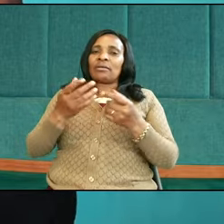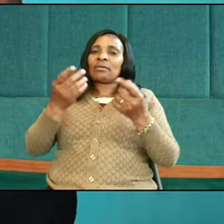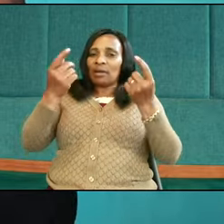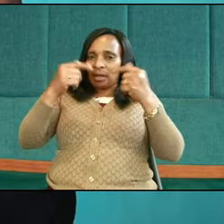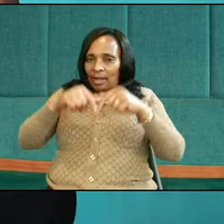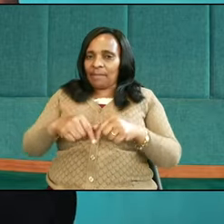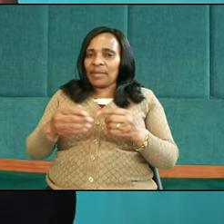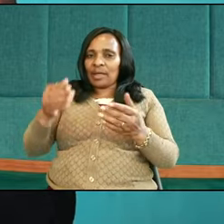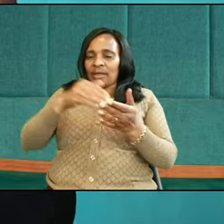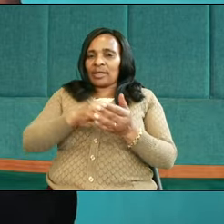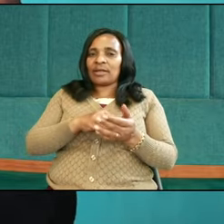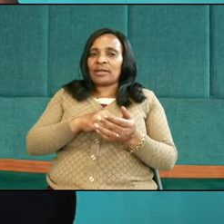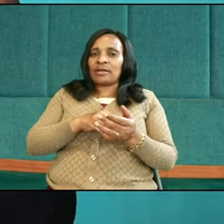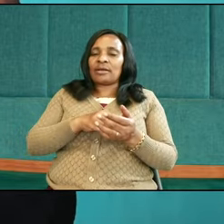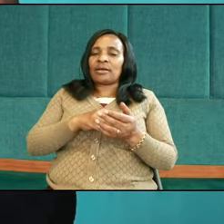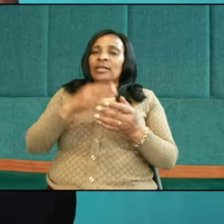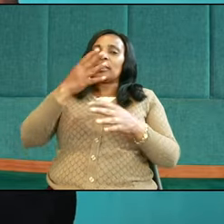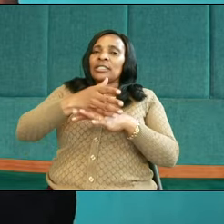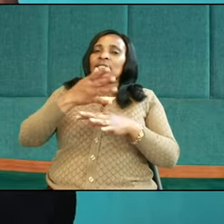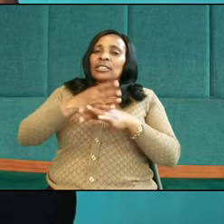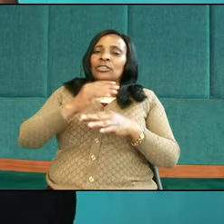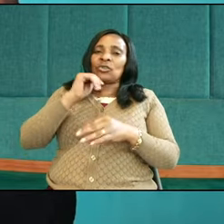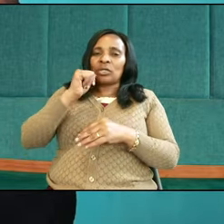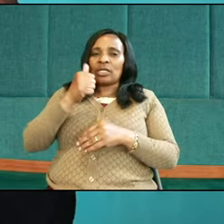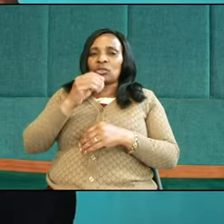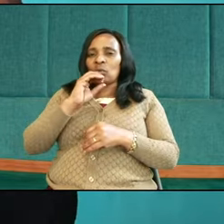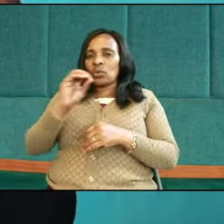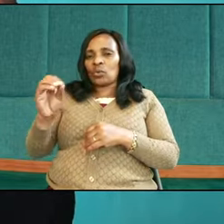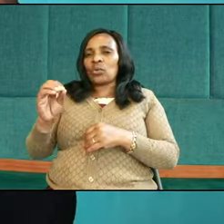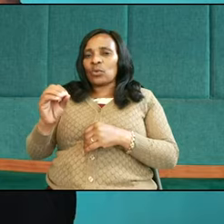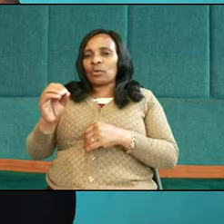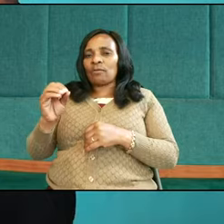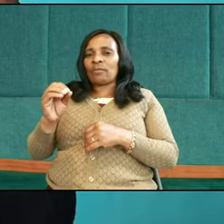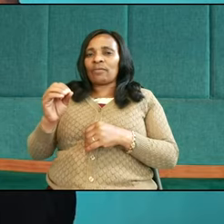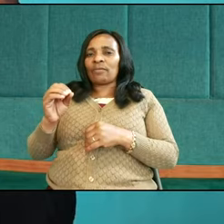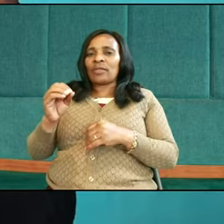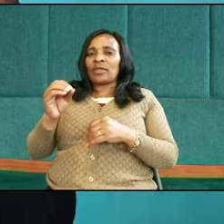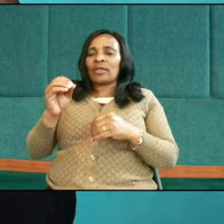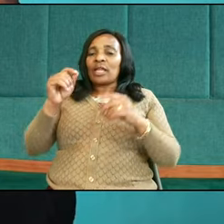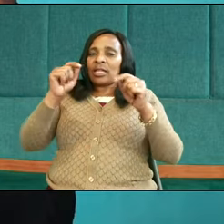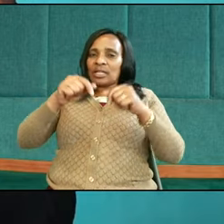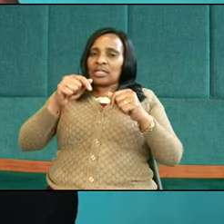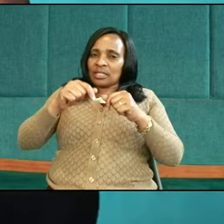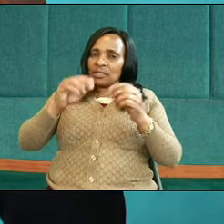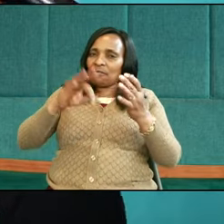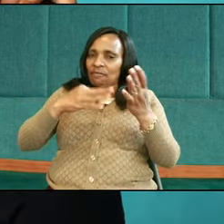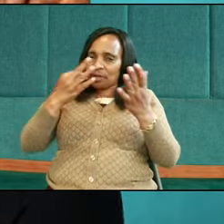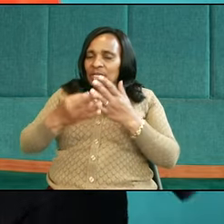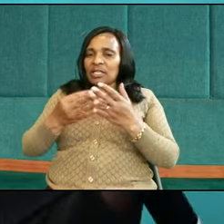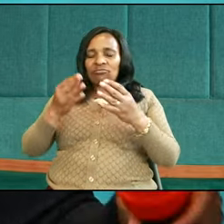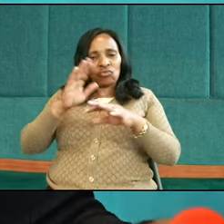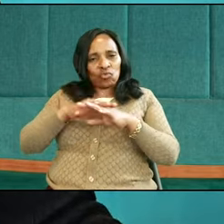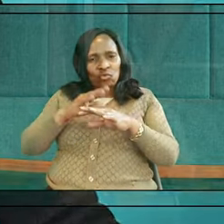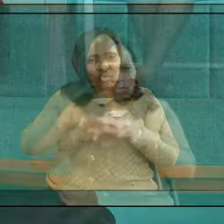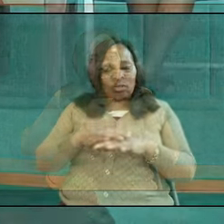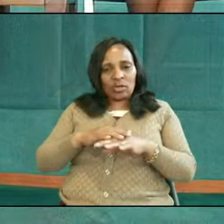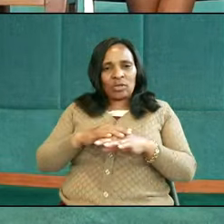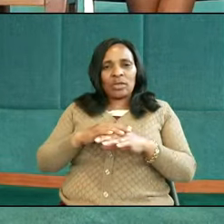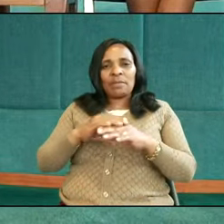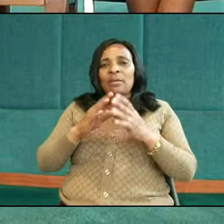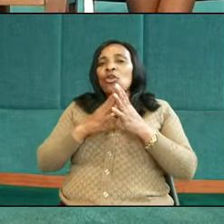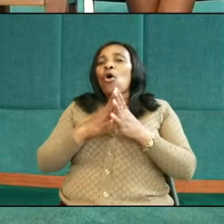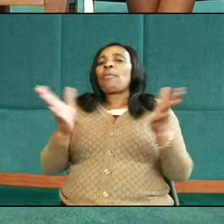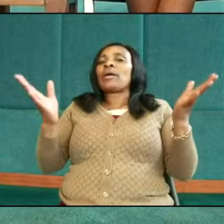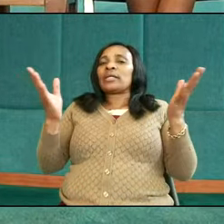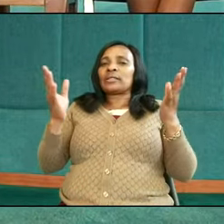say, by the way, cheating isn't nice. Yeah. This fail is evidence. Yeah. You know. No, that's true. But I